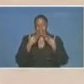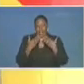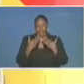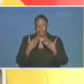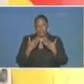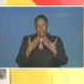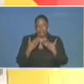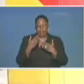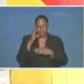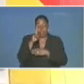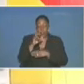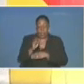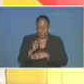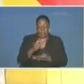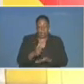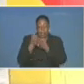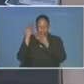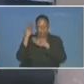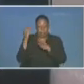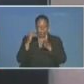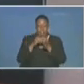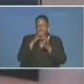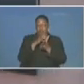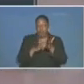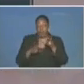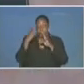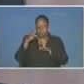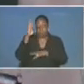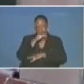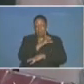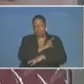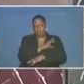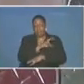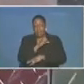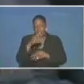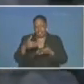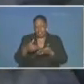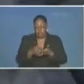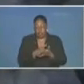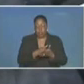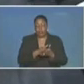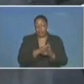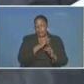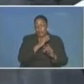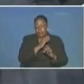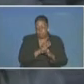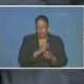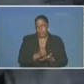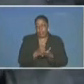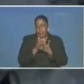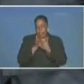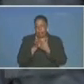for assisting the Bahamas in its crime fight, Prime Minister the Honorable Philip Davis says the new vehicles will aid in increasing